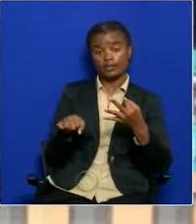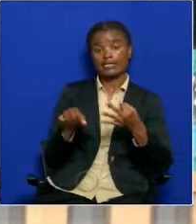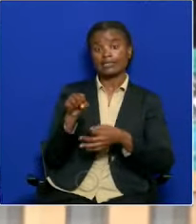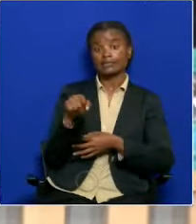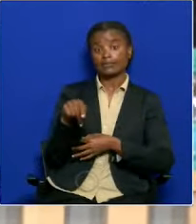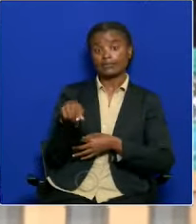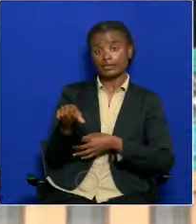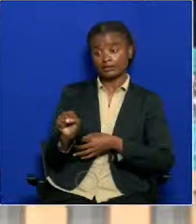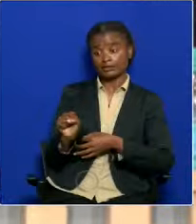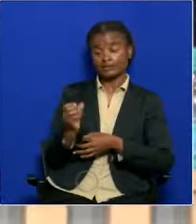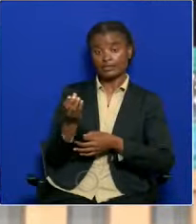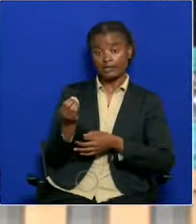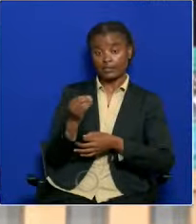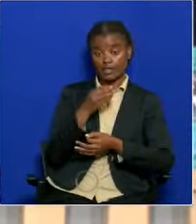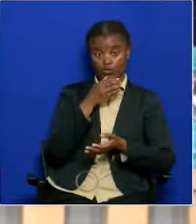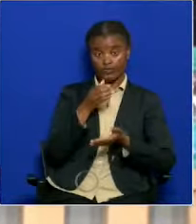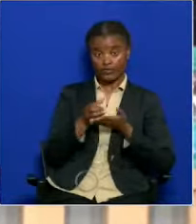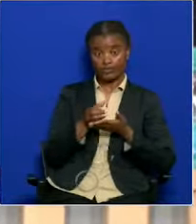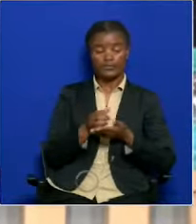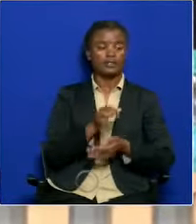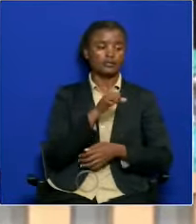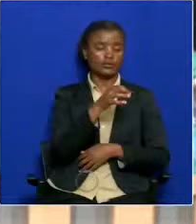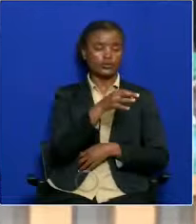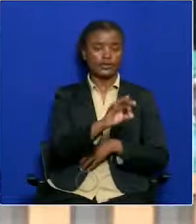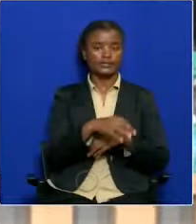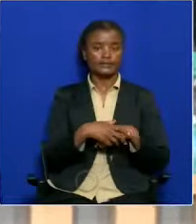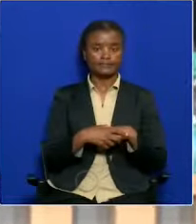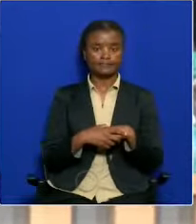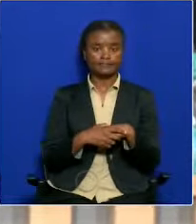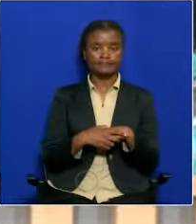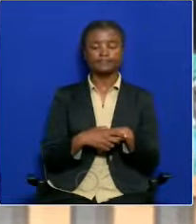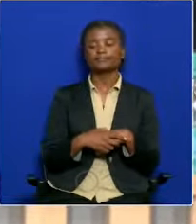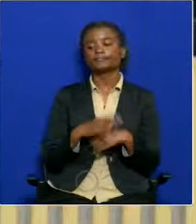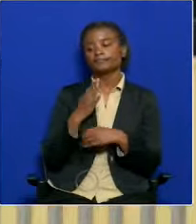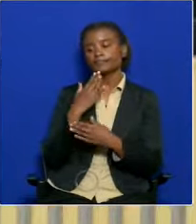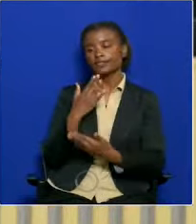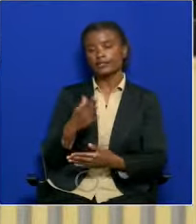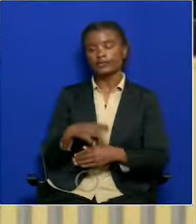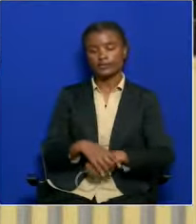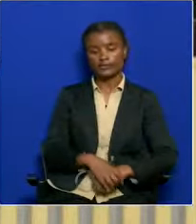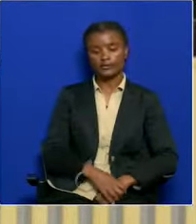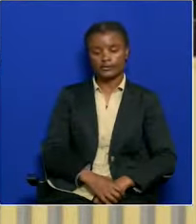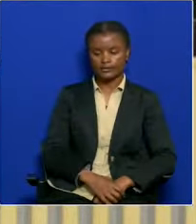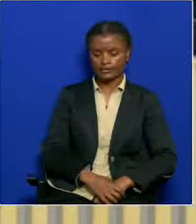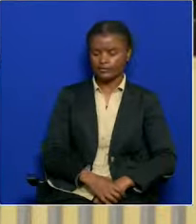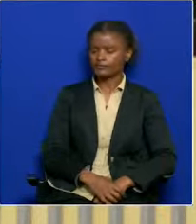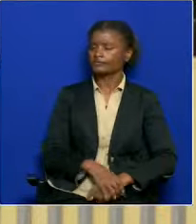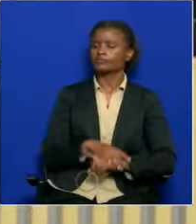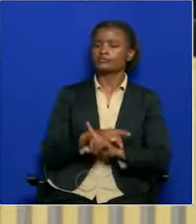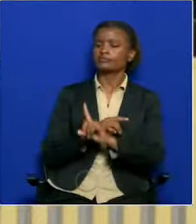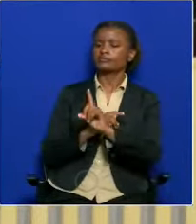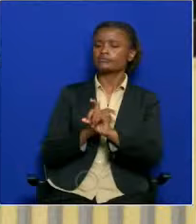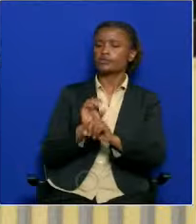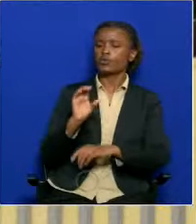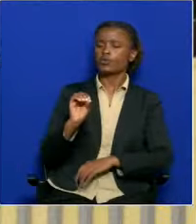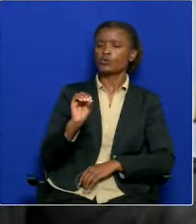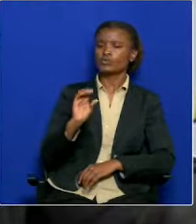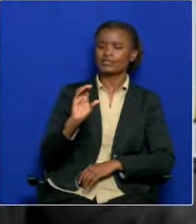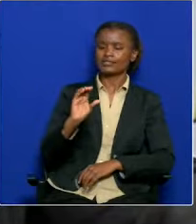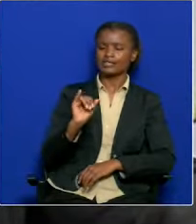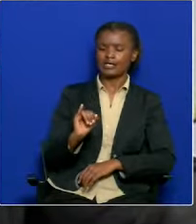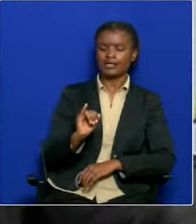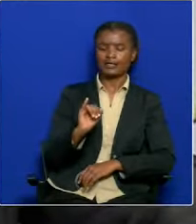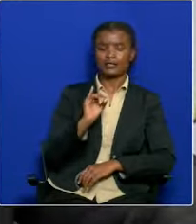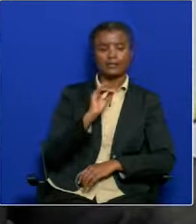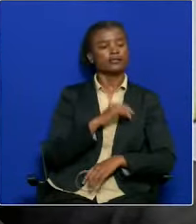that? That is correct. Thanks, General. What is OCI? Organized crime